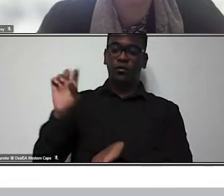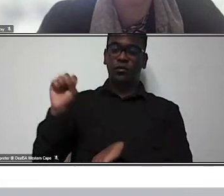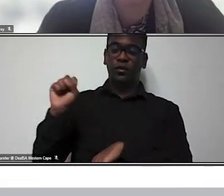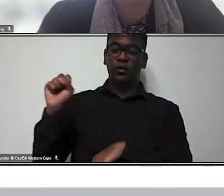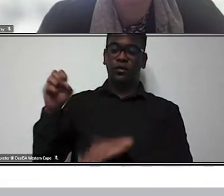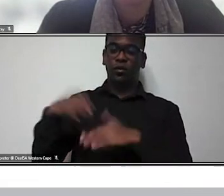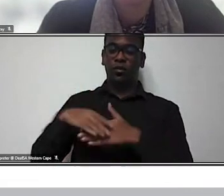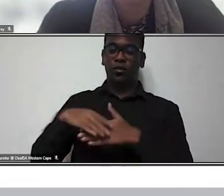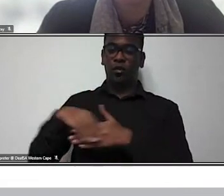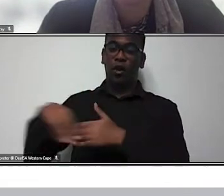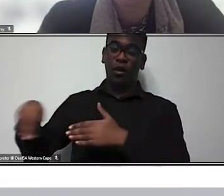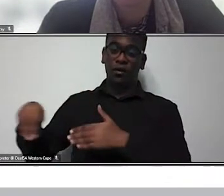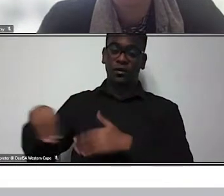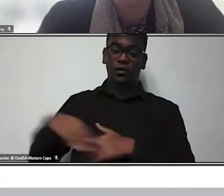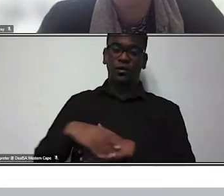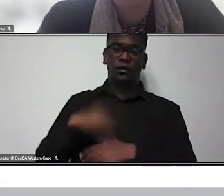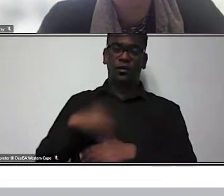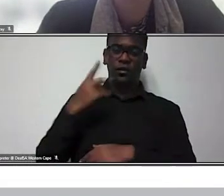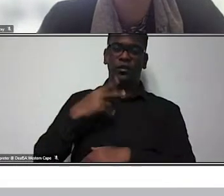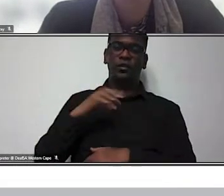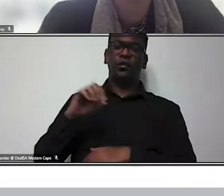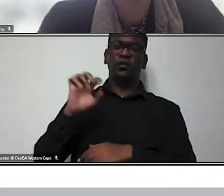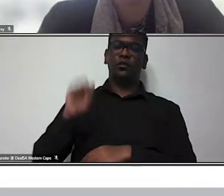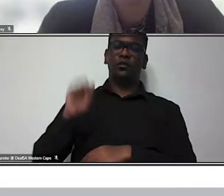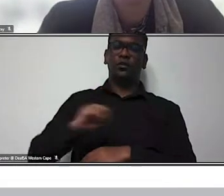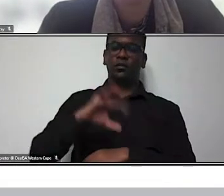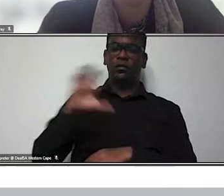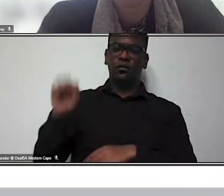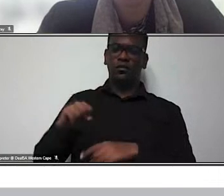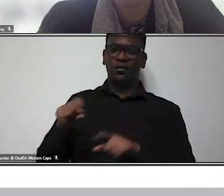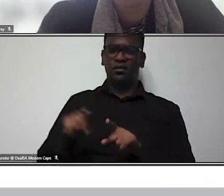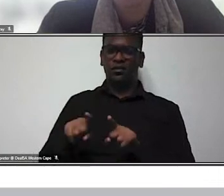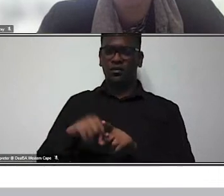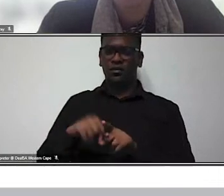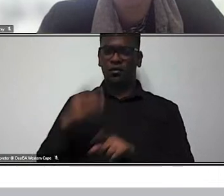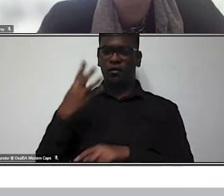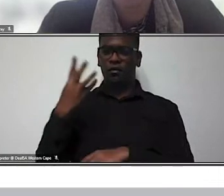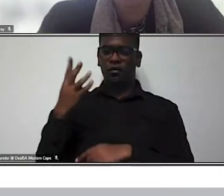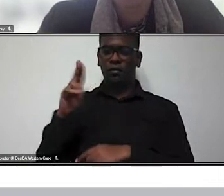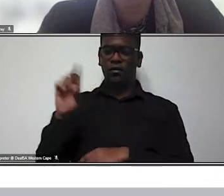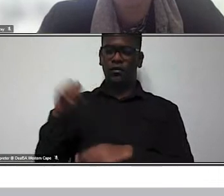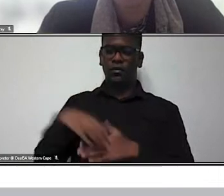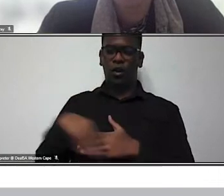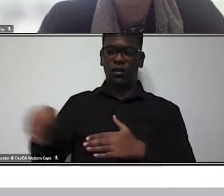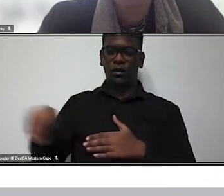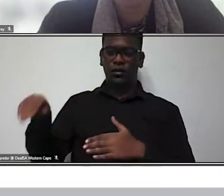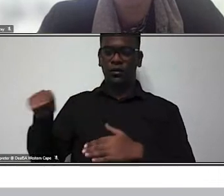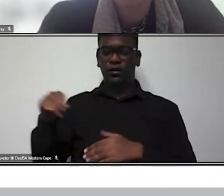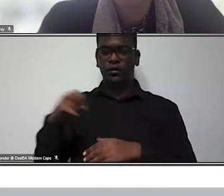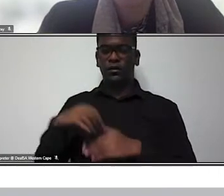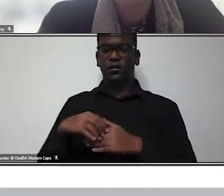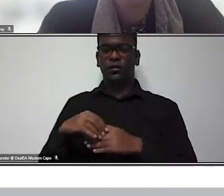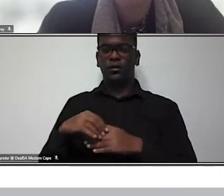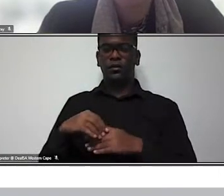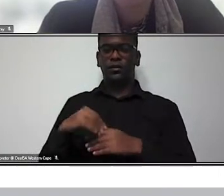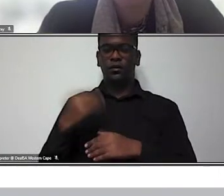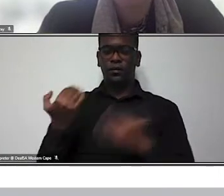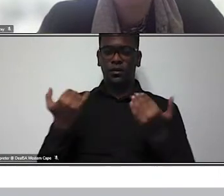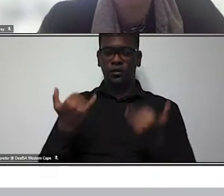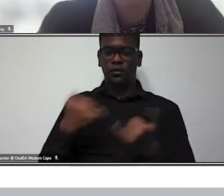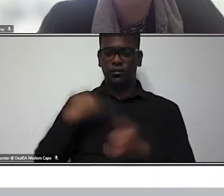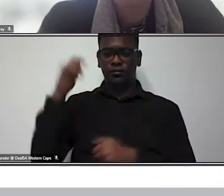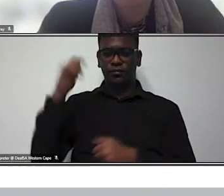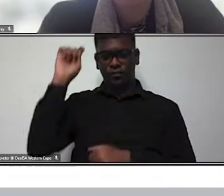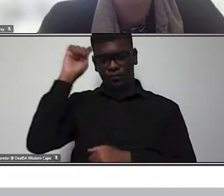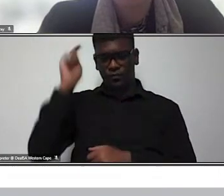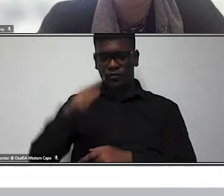I'm not mistaken, South Africa is still around about four US dollars, you know, at the moment. But I presume that will not be